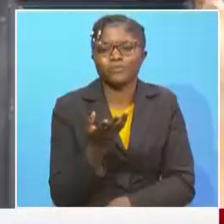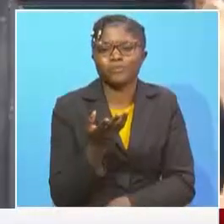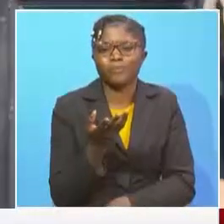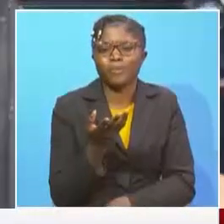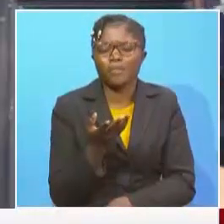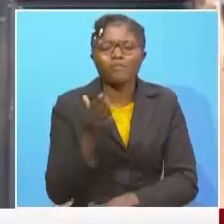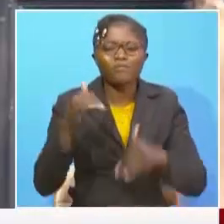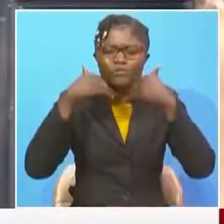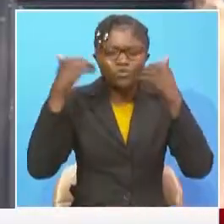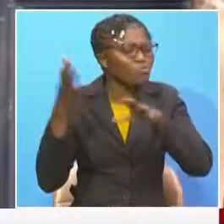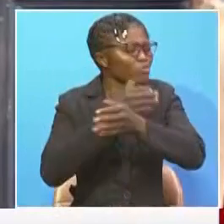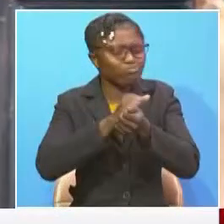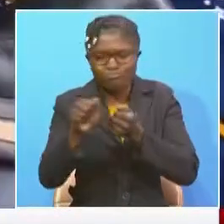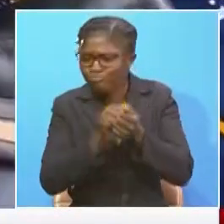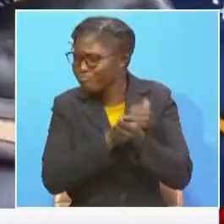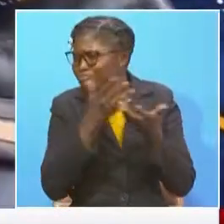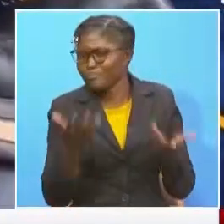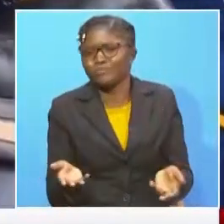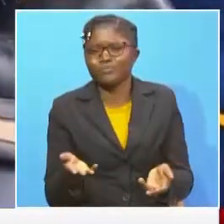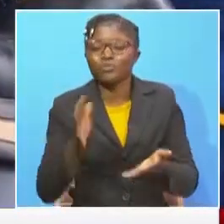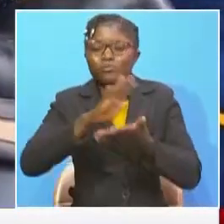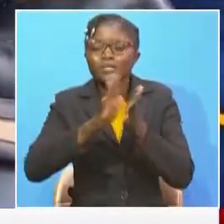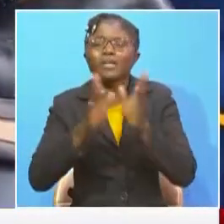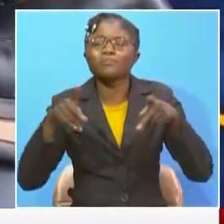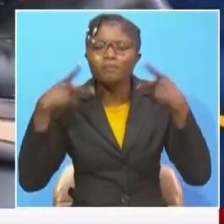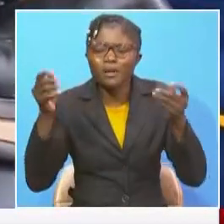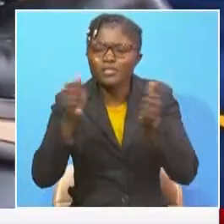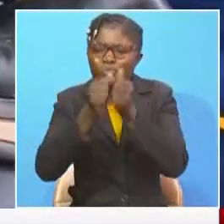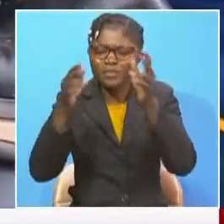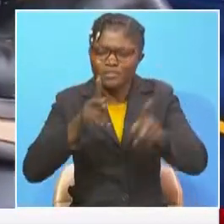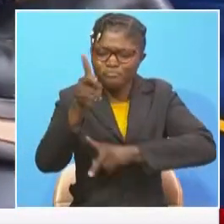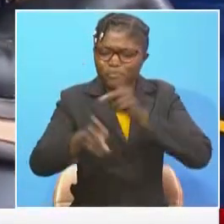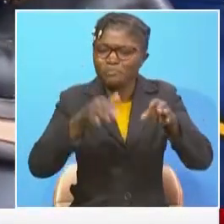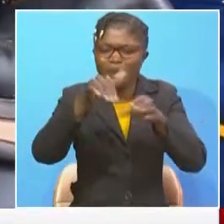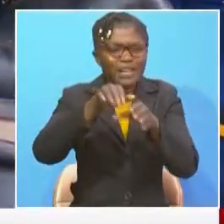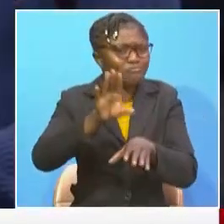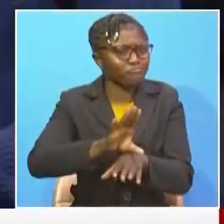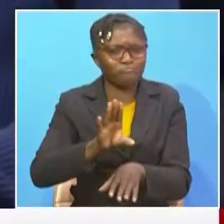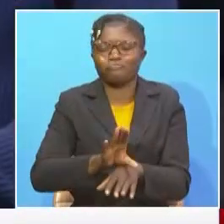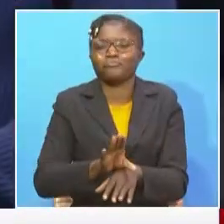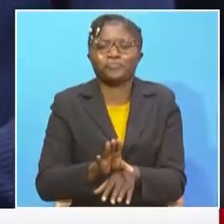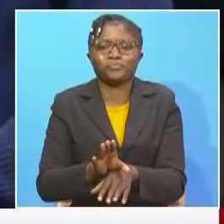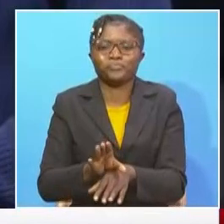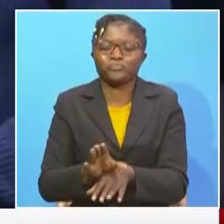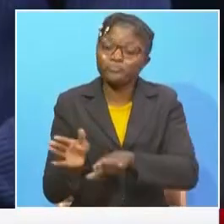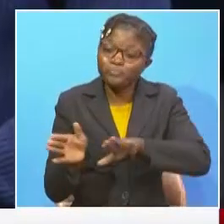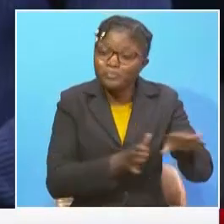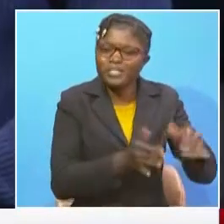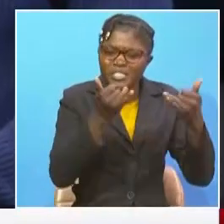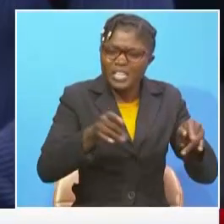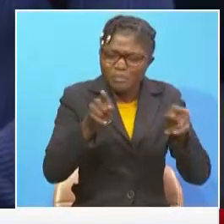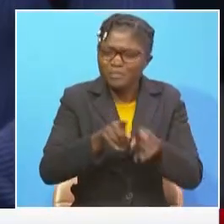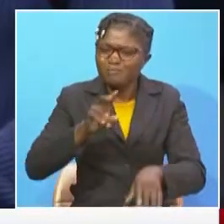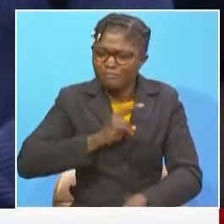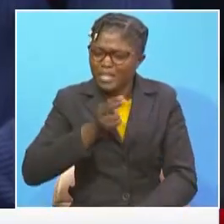will be scampered. You'll be shepherd without sheep. Mkakare pano, nineche